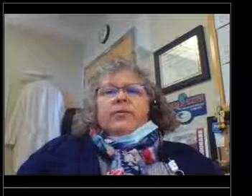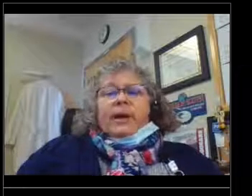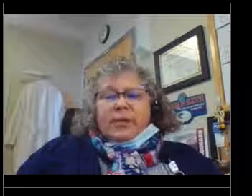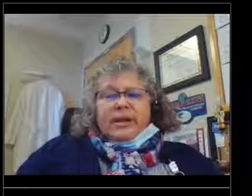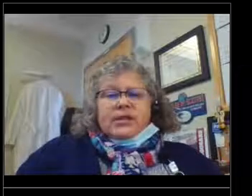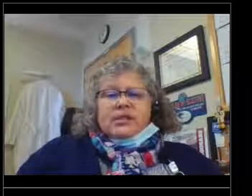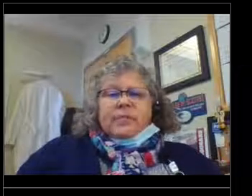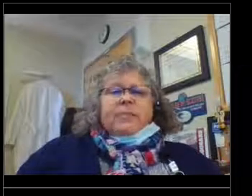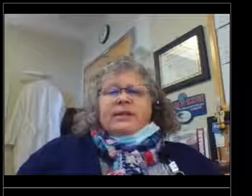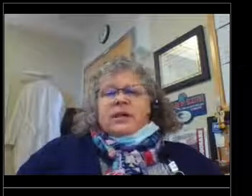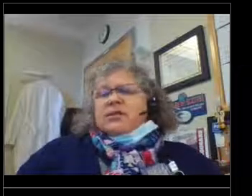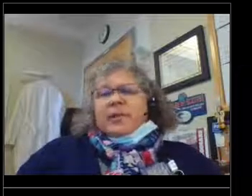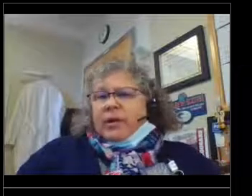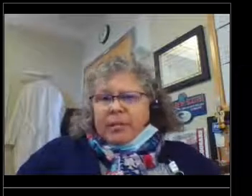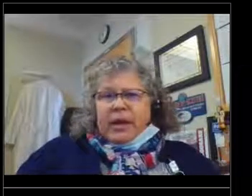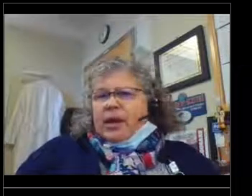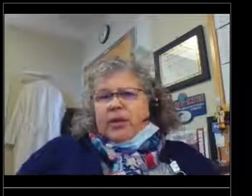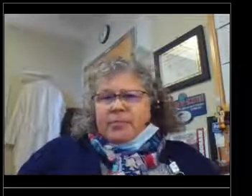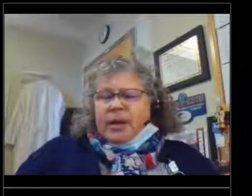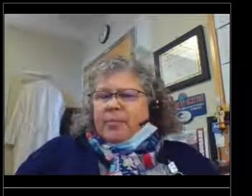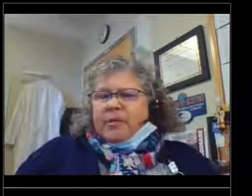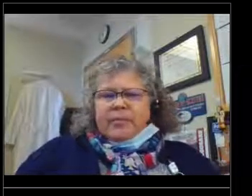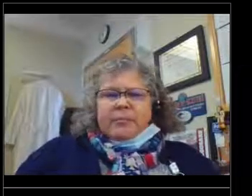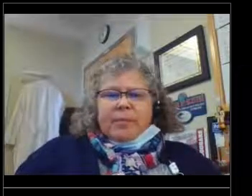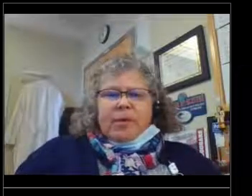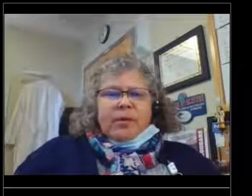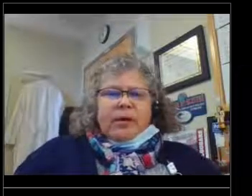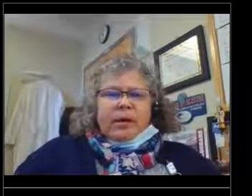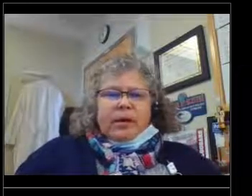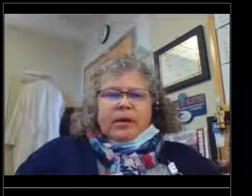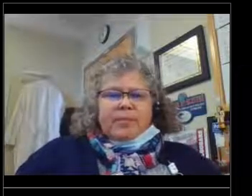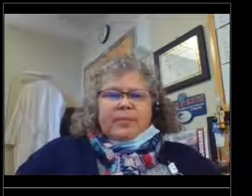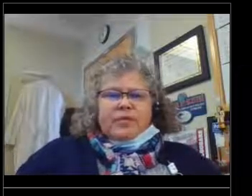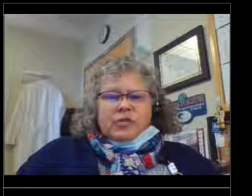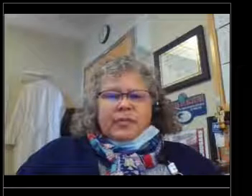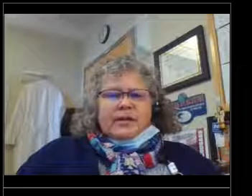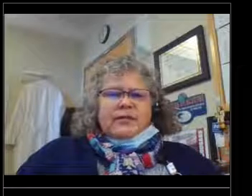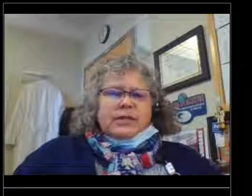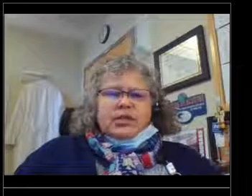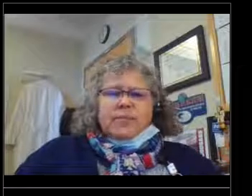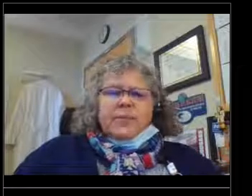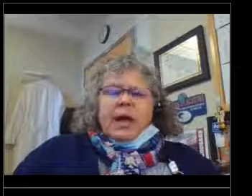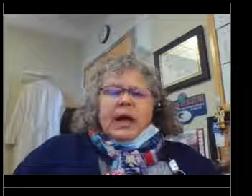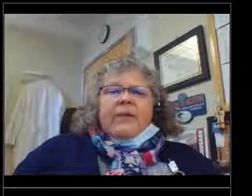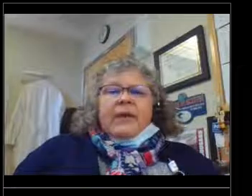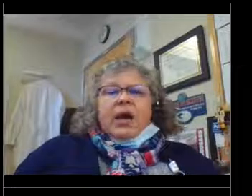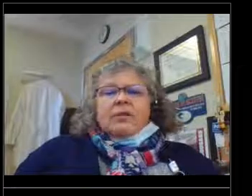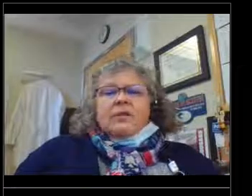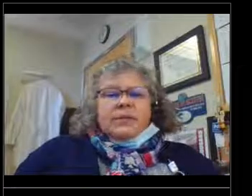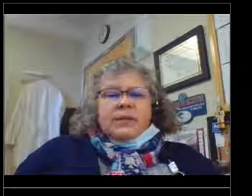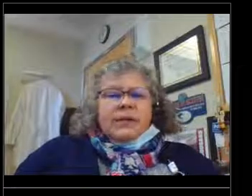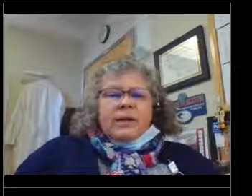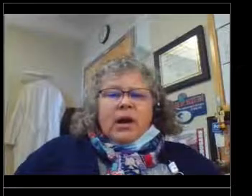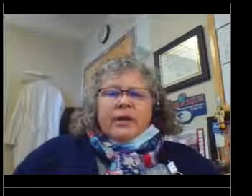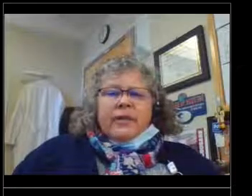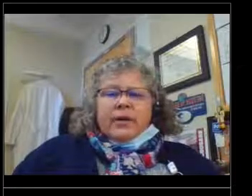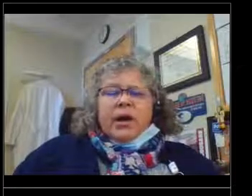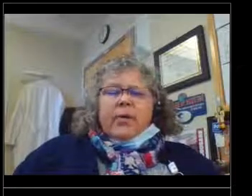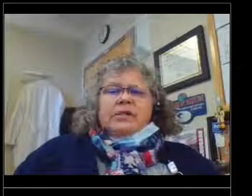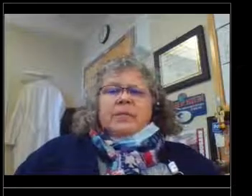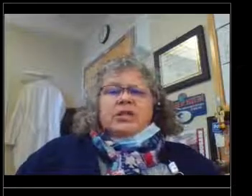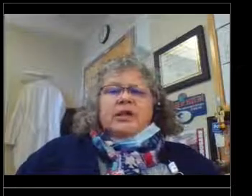thoroughly with recommendations made by Dr. Marion Mitke, who's my primary supervising physician. And then also CC